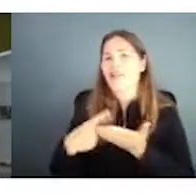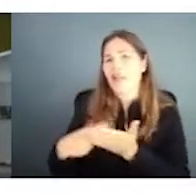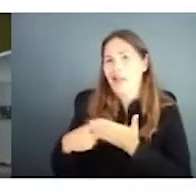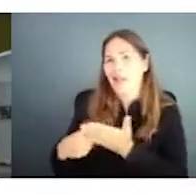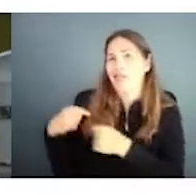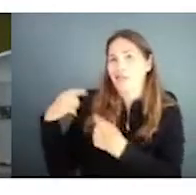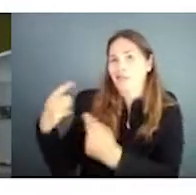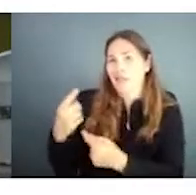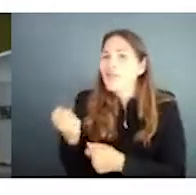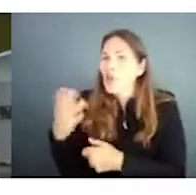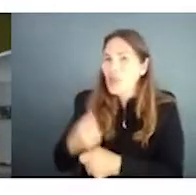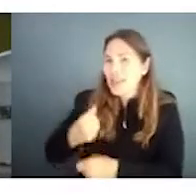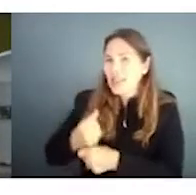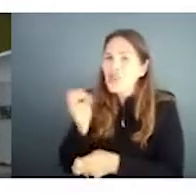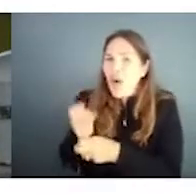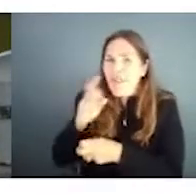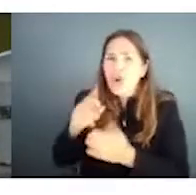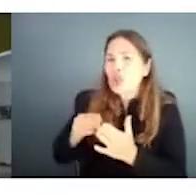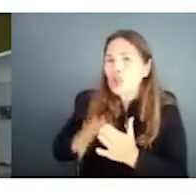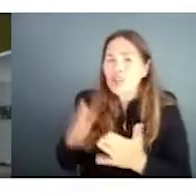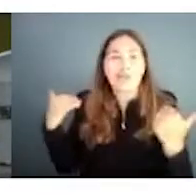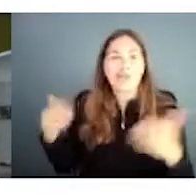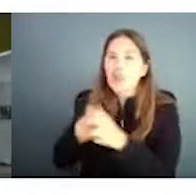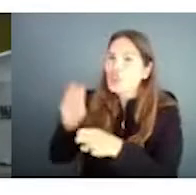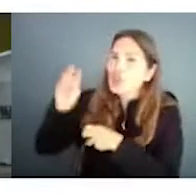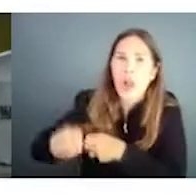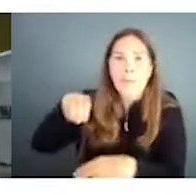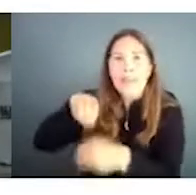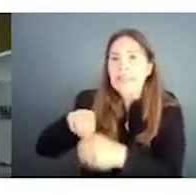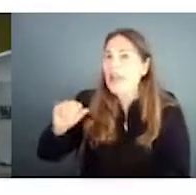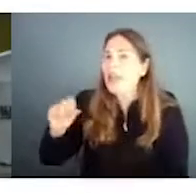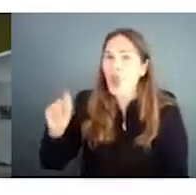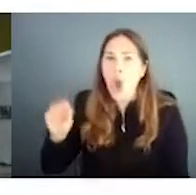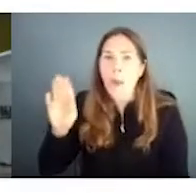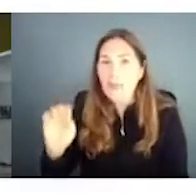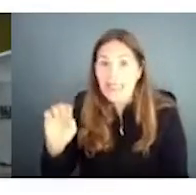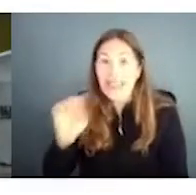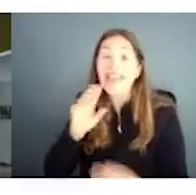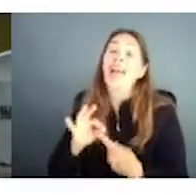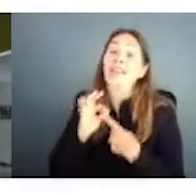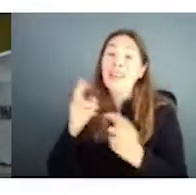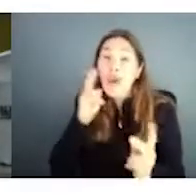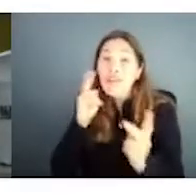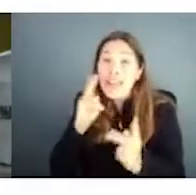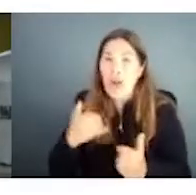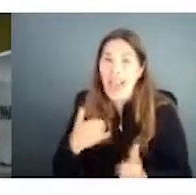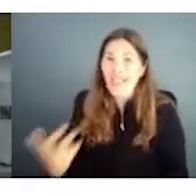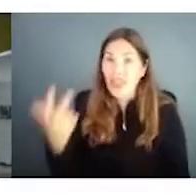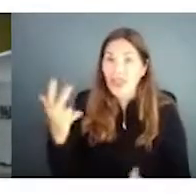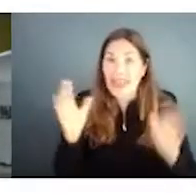is it's difficult for our students to jump right into the Adobe stuff, especially Adobe Visual, because that has 3 credentials